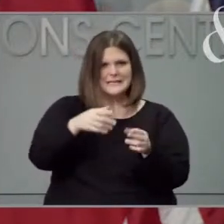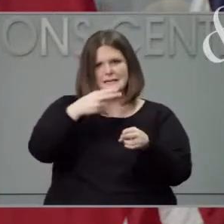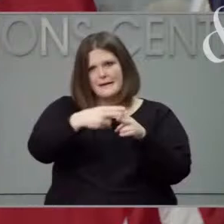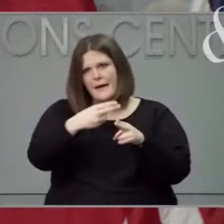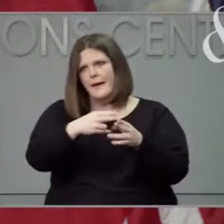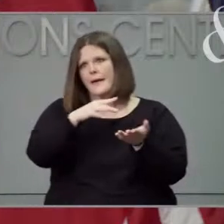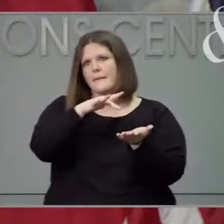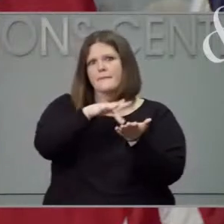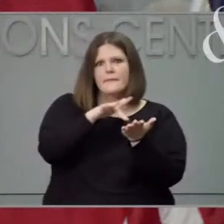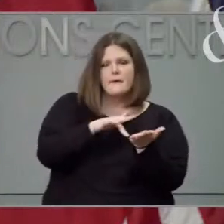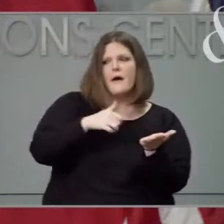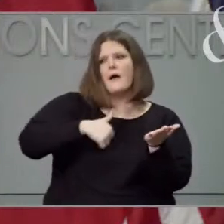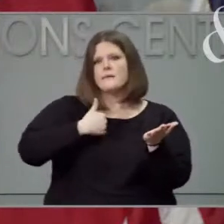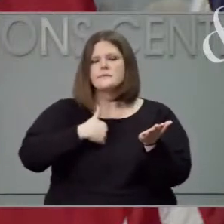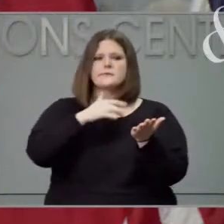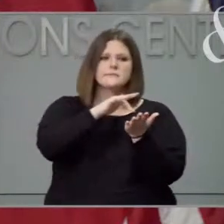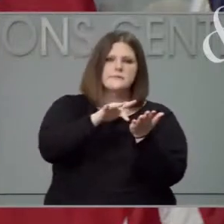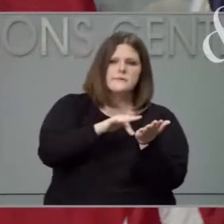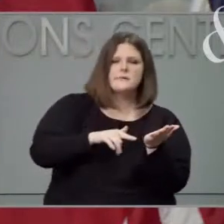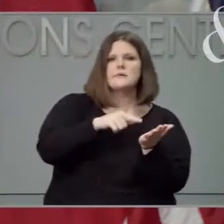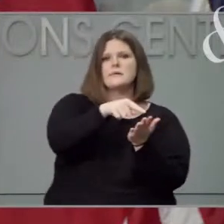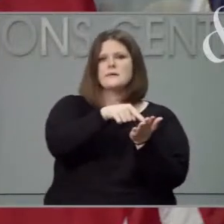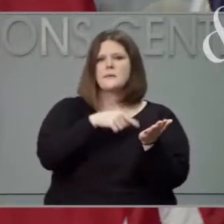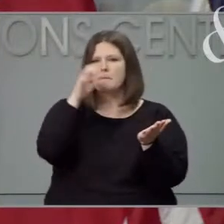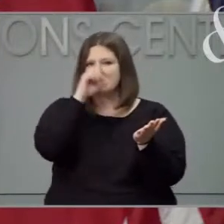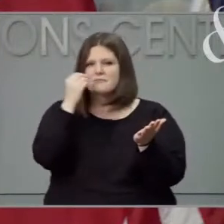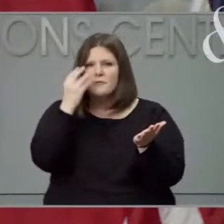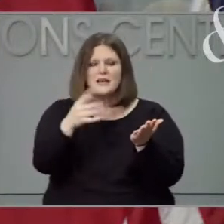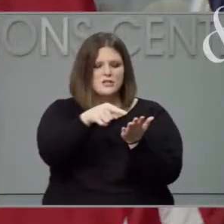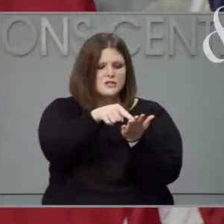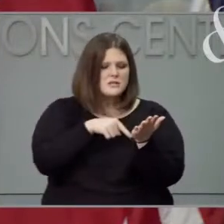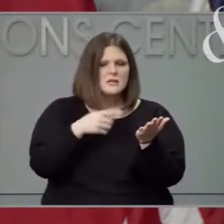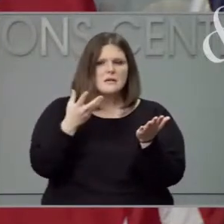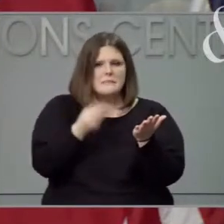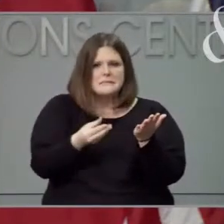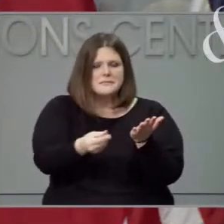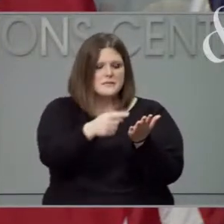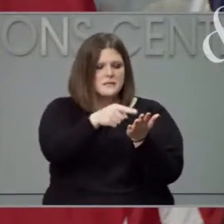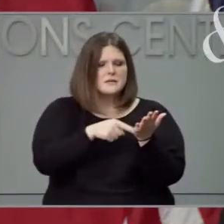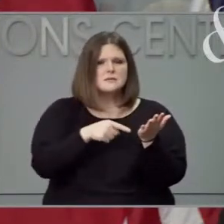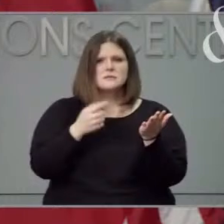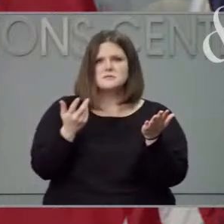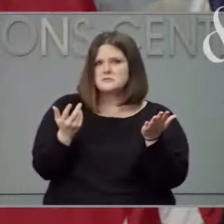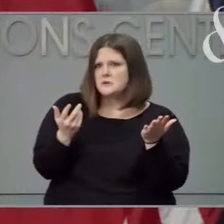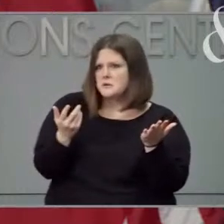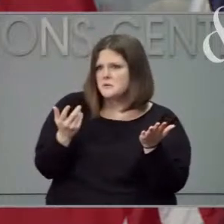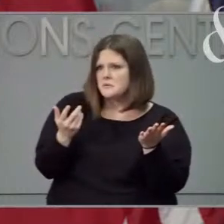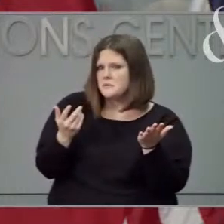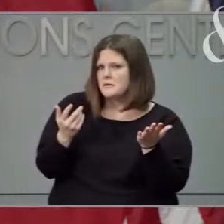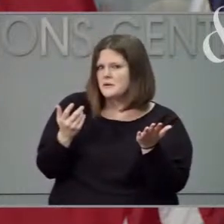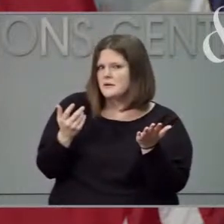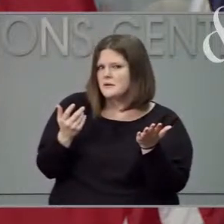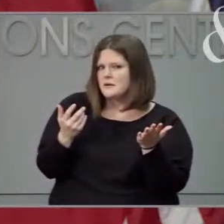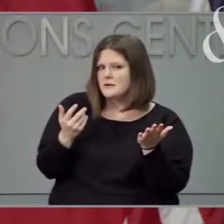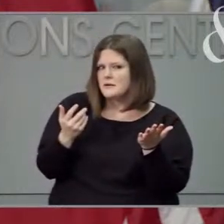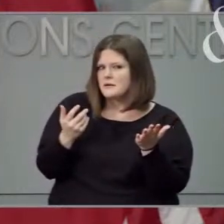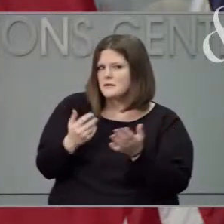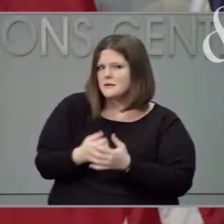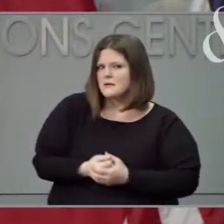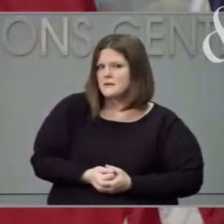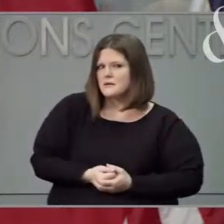address, as was addressed in the recent ruling in Democracy NC, the state board.